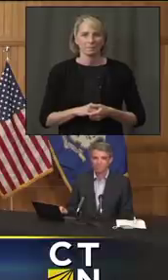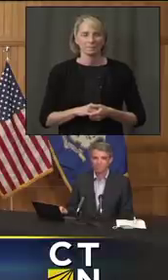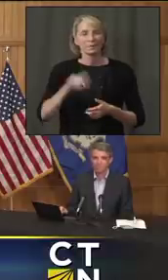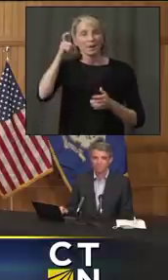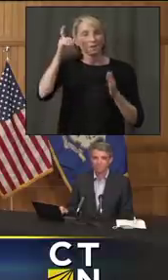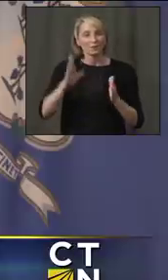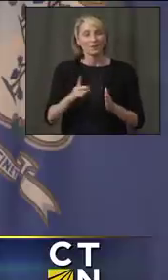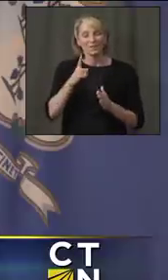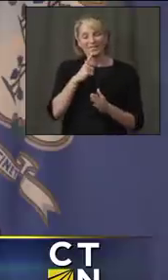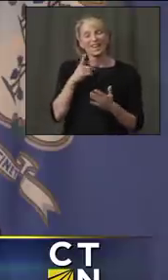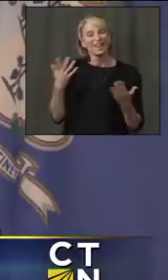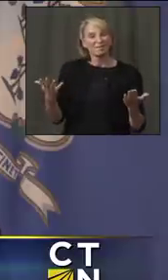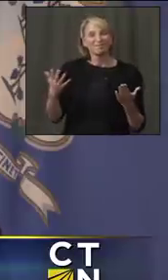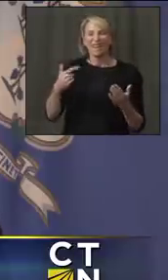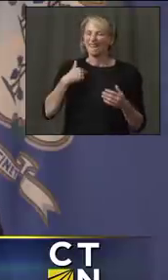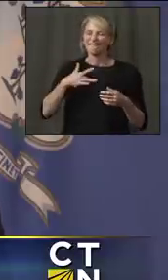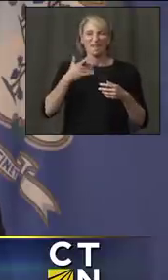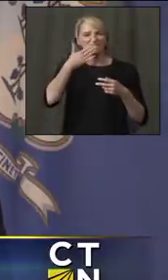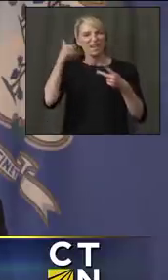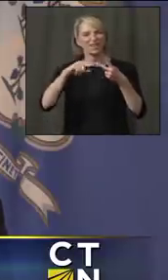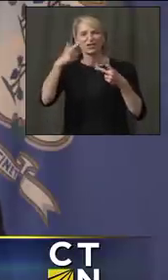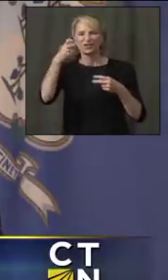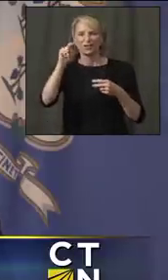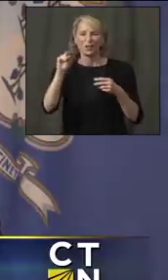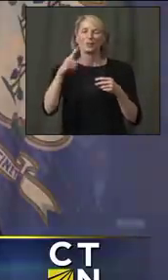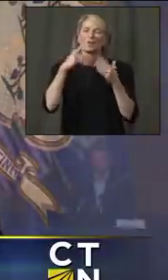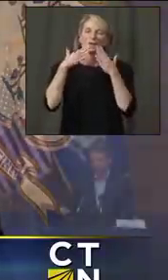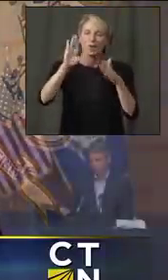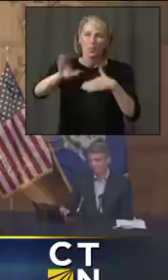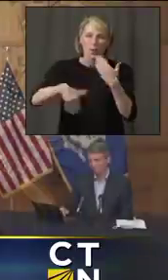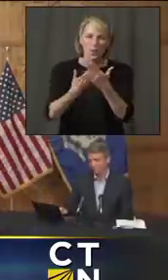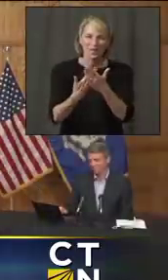All right, you're great, Freddie, but Gino, I think you nailed it. Thank you, everybody.